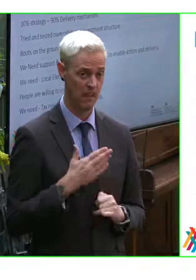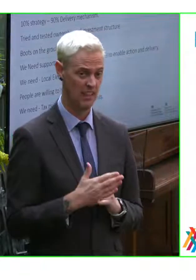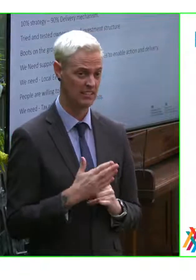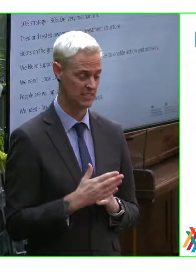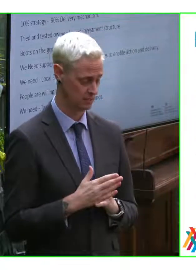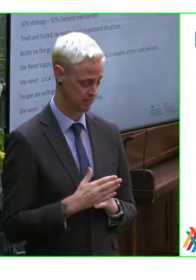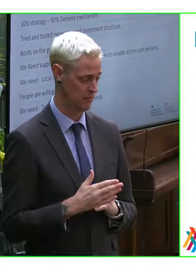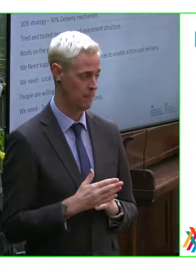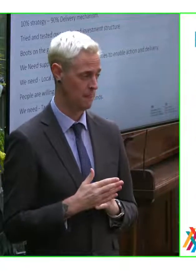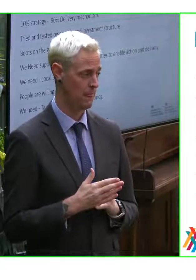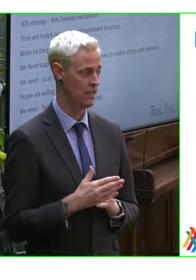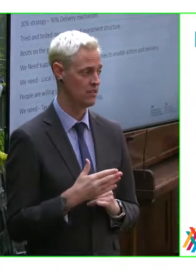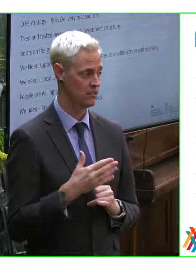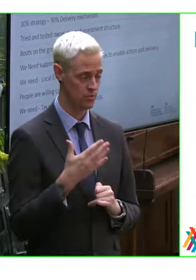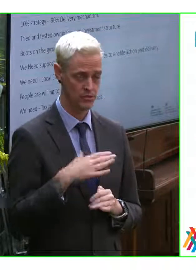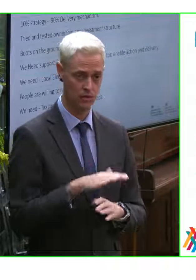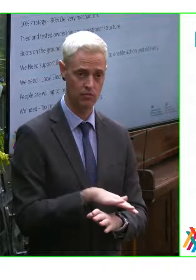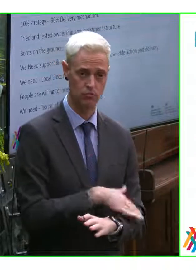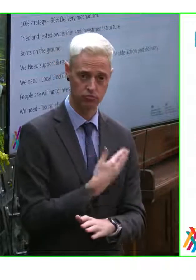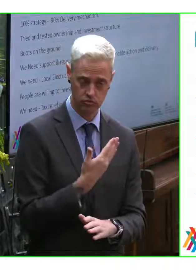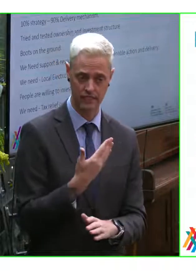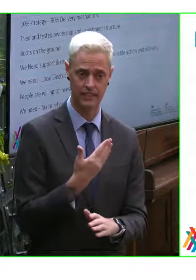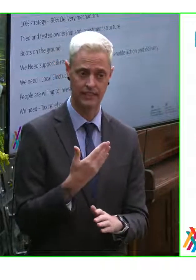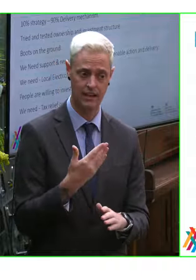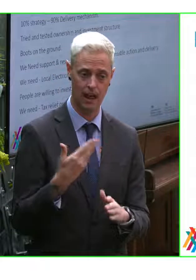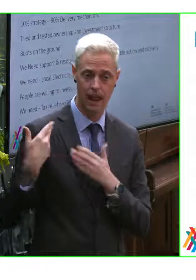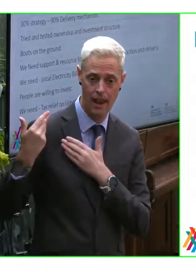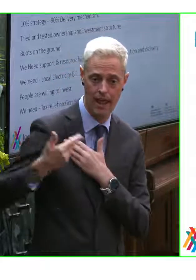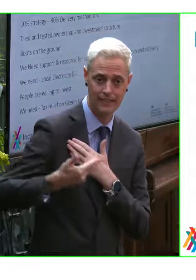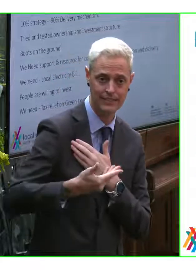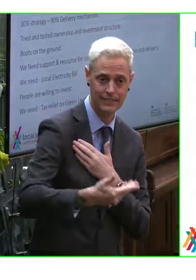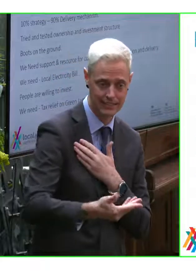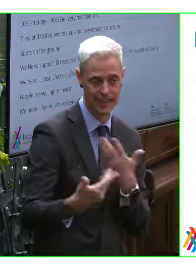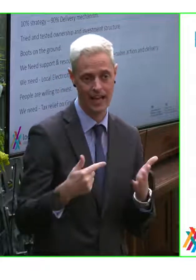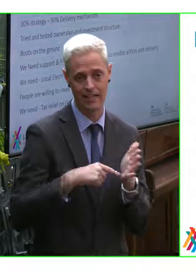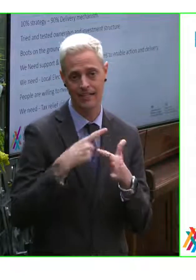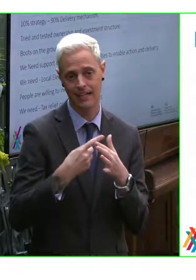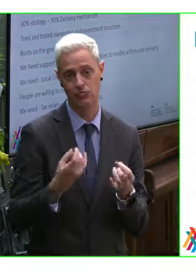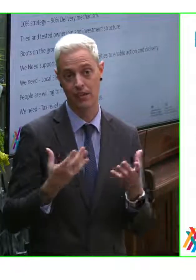need to have green legacy bonds and tax relief on those. Thank you.